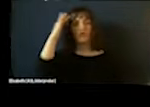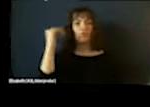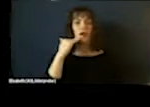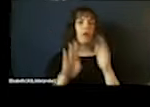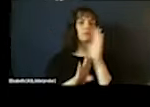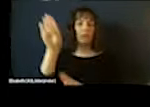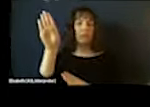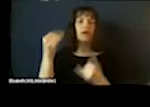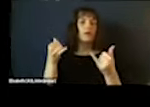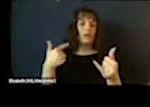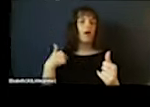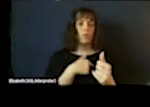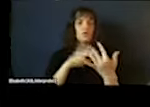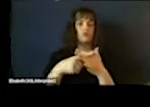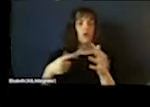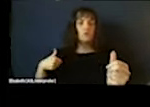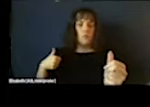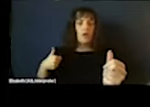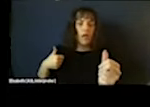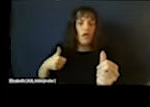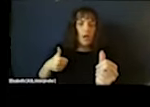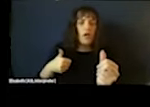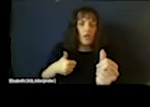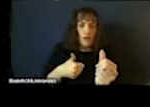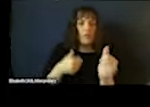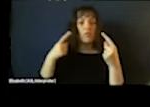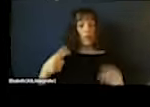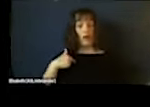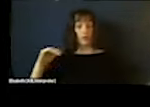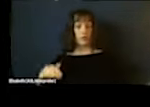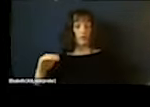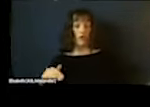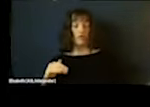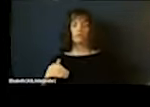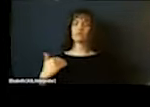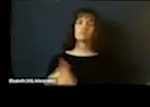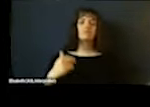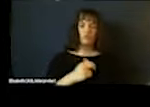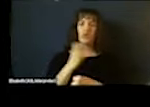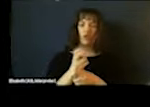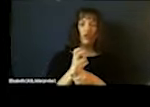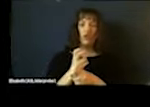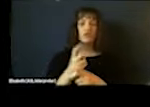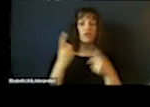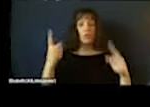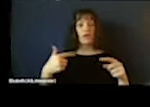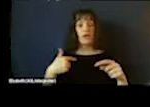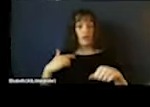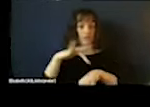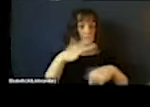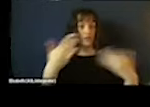little bit up to date. But when I was in child, it's really hard. So once I visited US and in